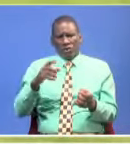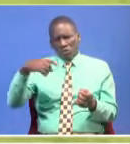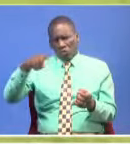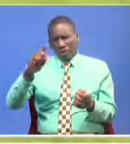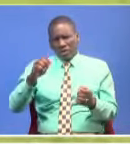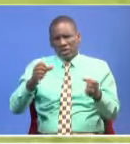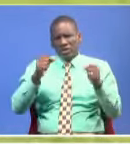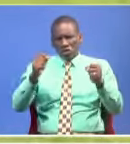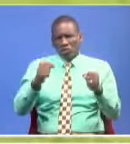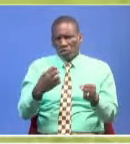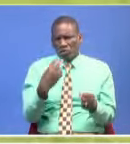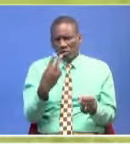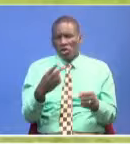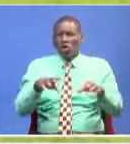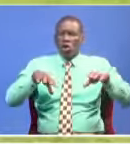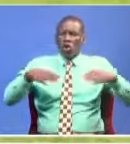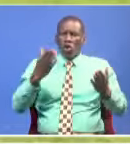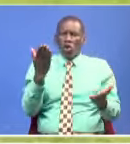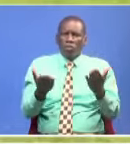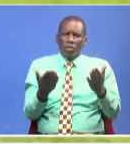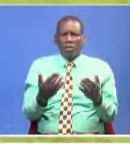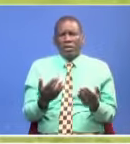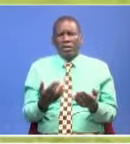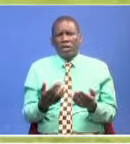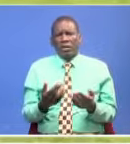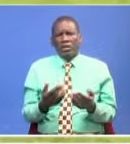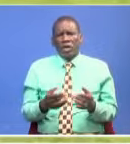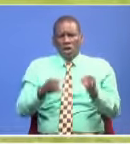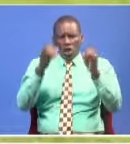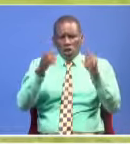title, or maybe, just maybe, a new